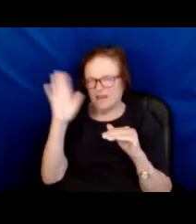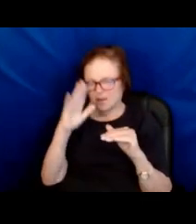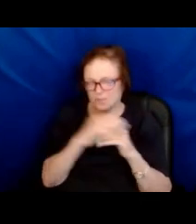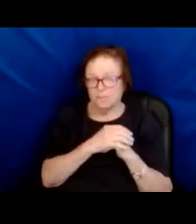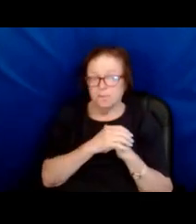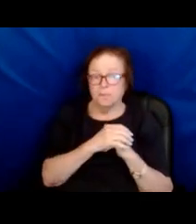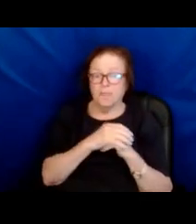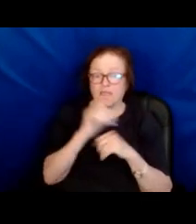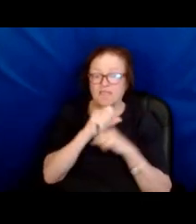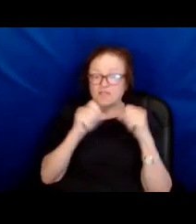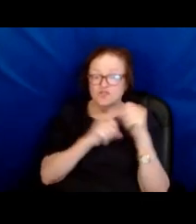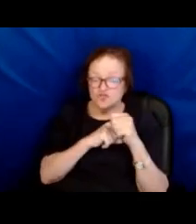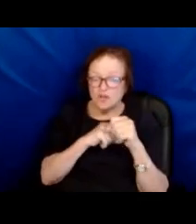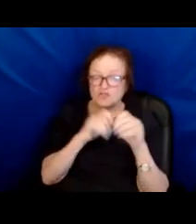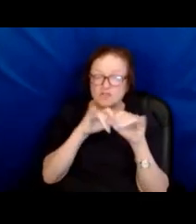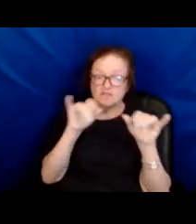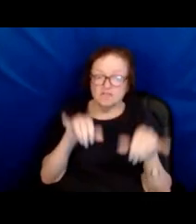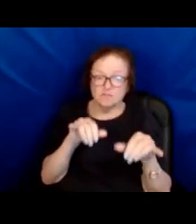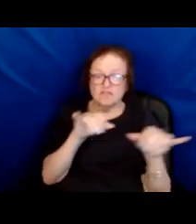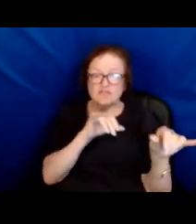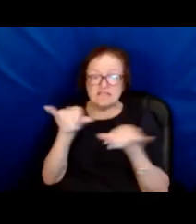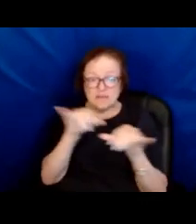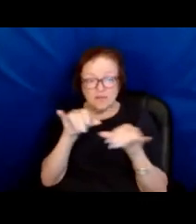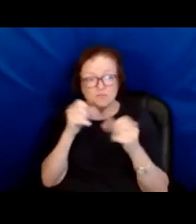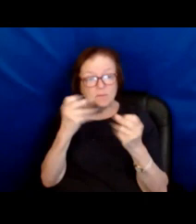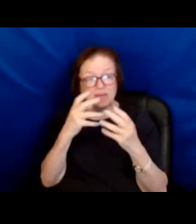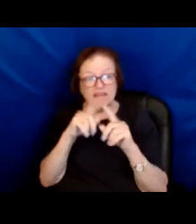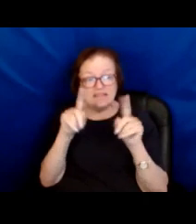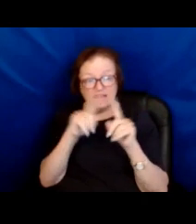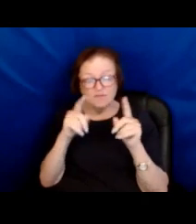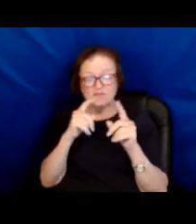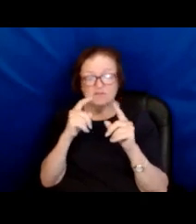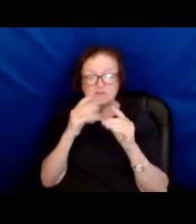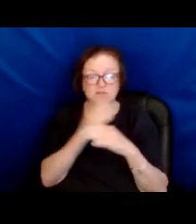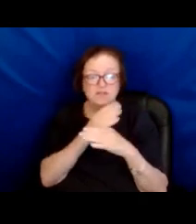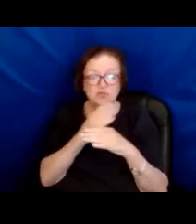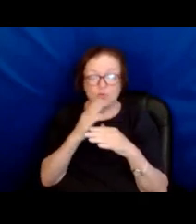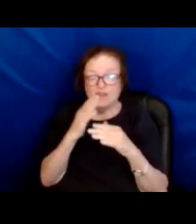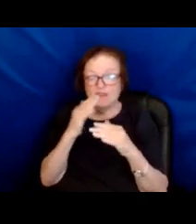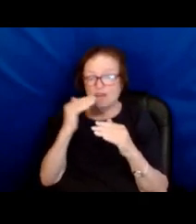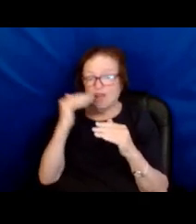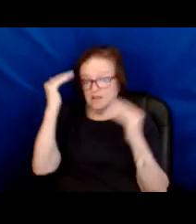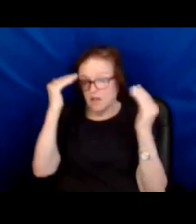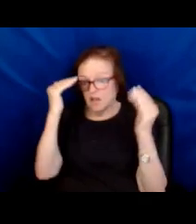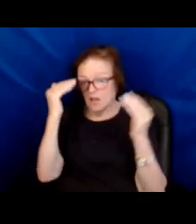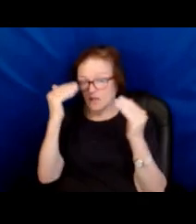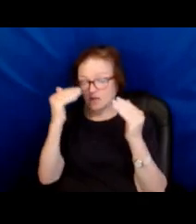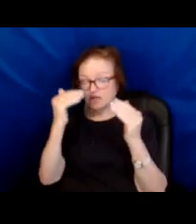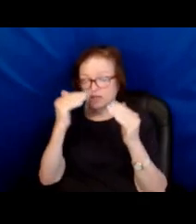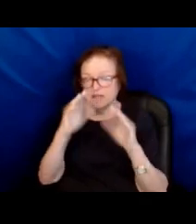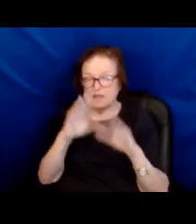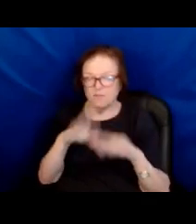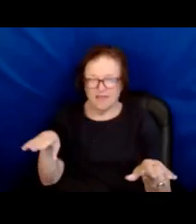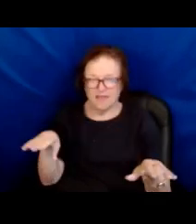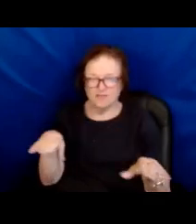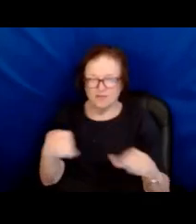system, there are some similarities, but there's also a lot of differences between the adult and the pediatric systems. So a lot of this early